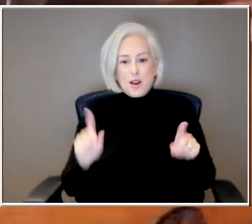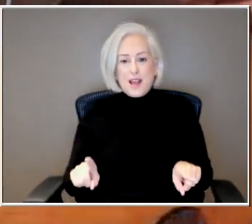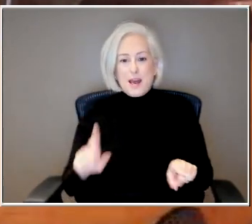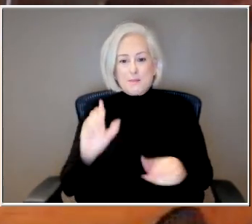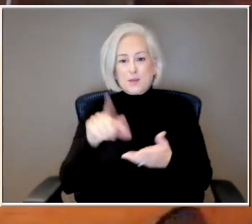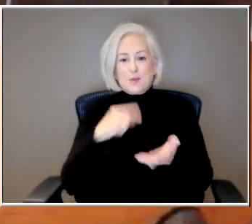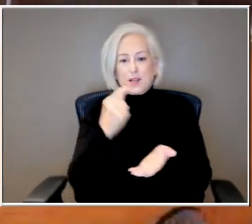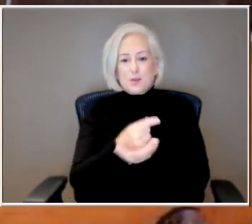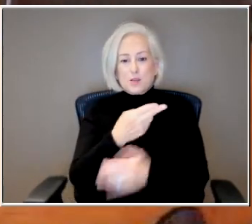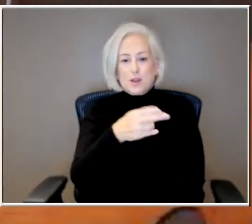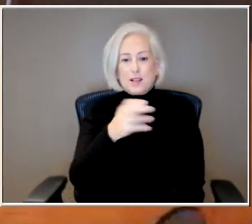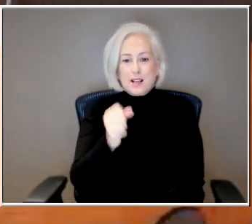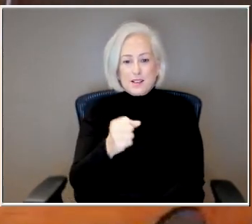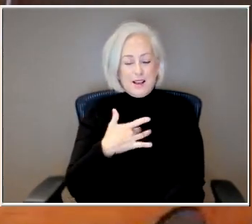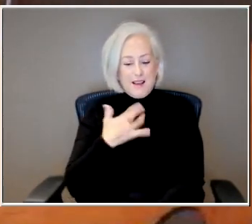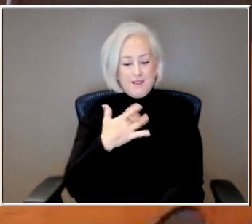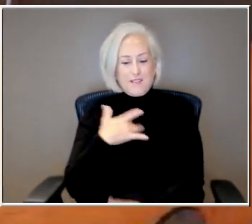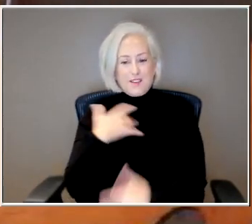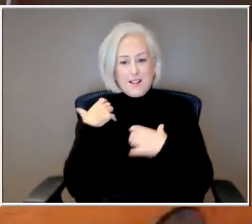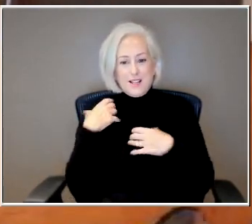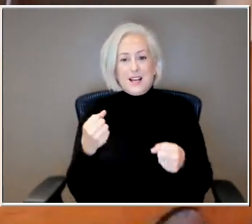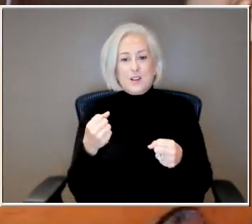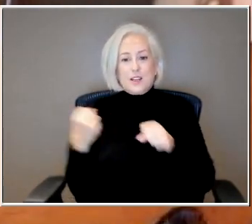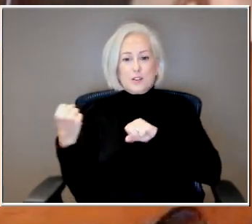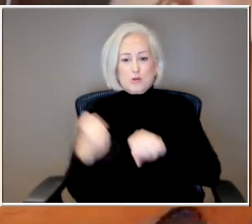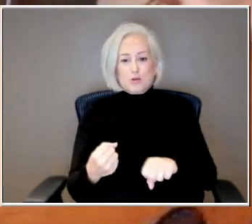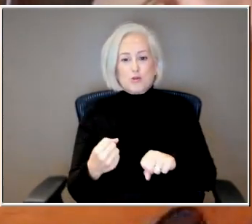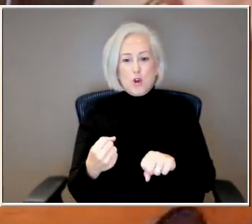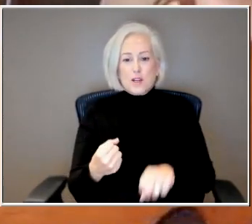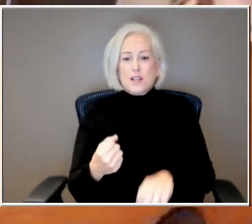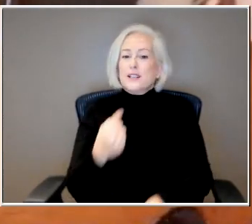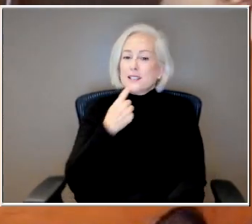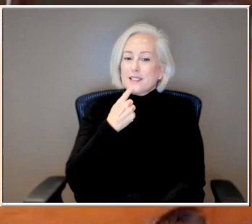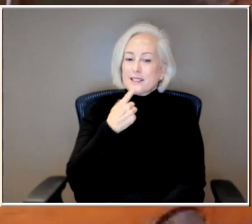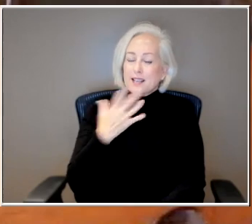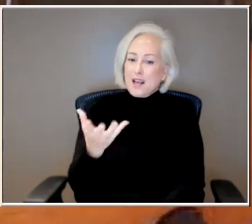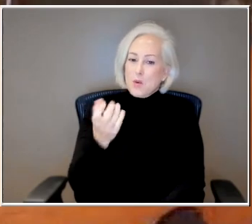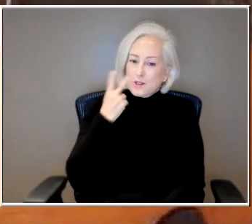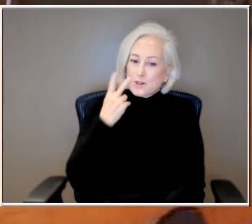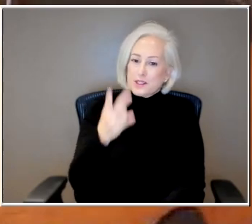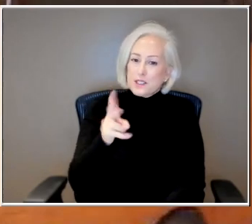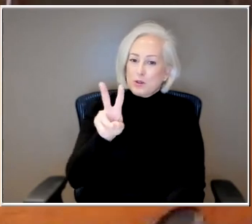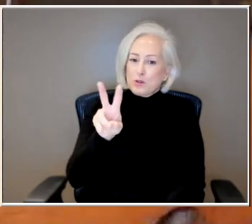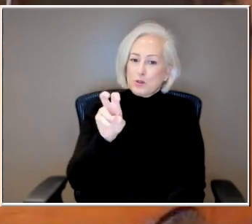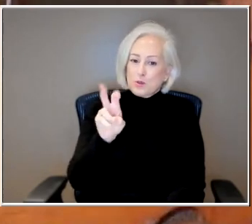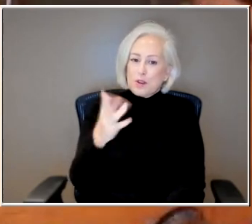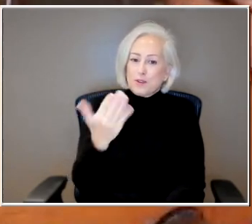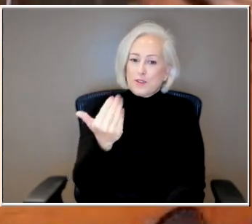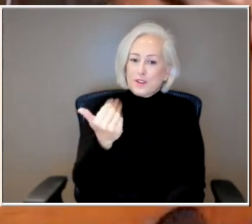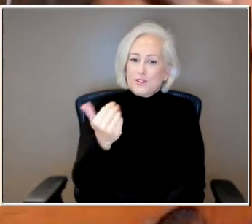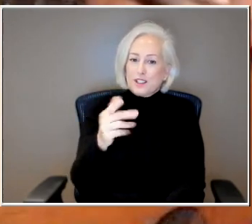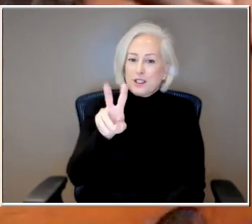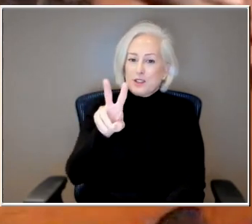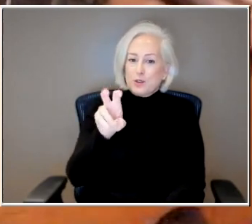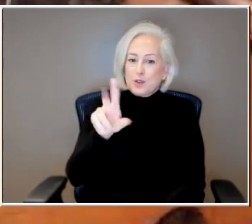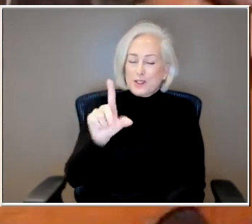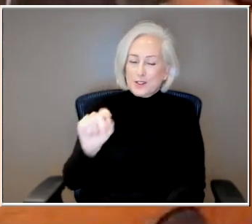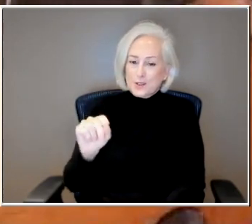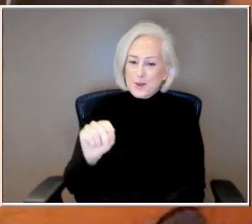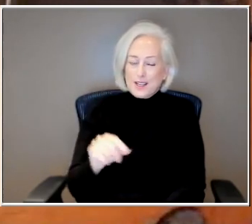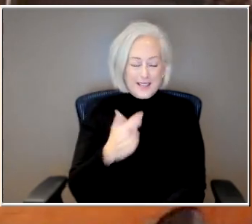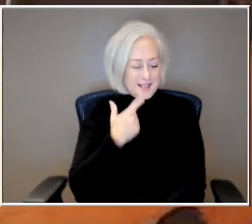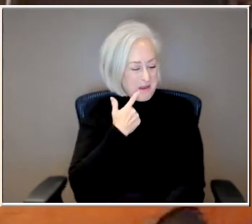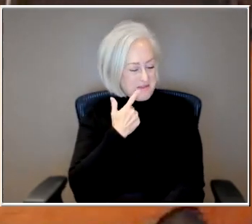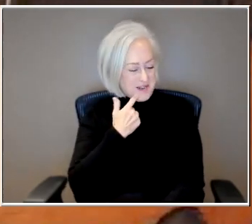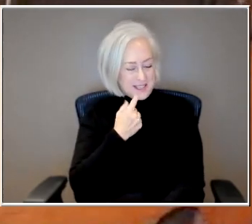at this weight. He said, well, I'd like to see it down around 215 or 220. And I kind of chuckled a little bit, and I said